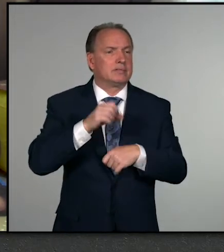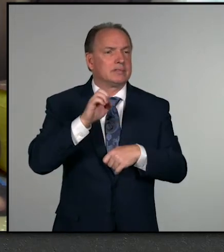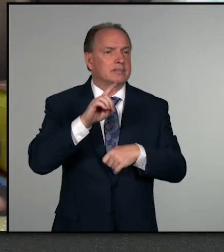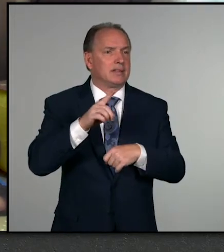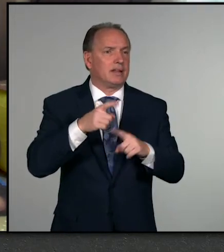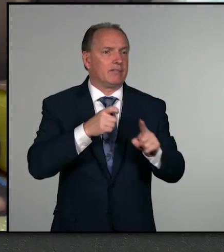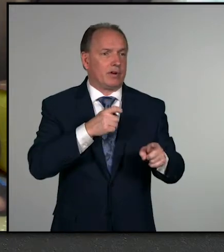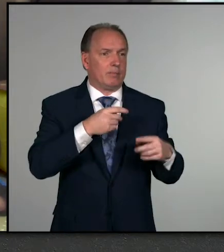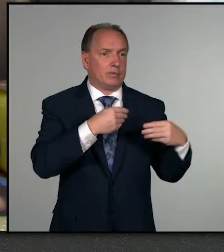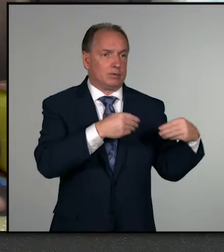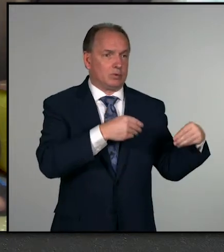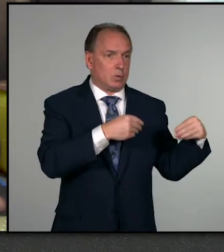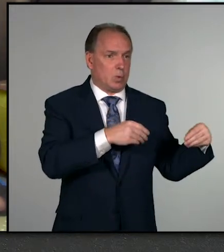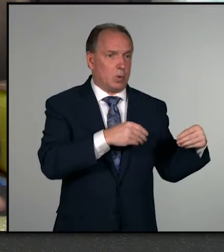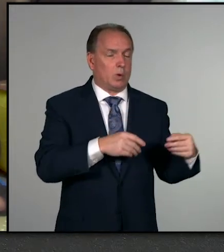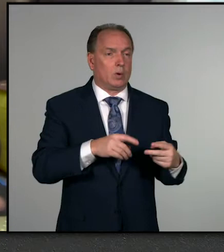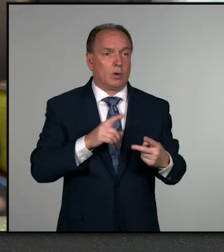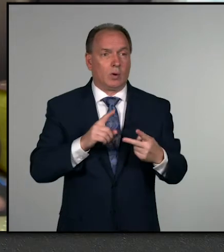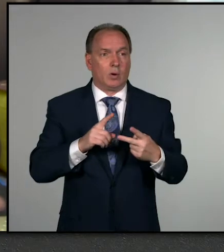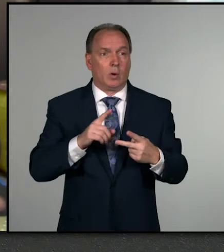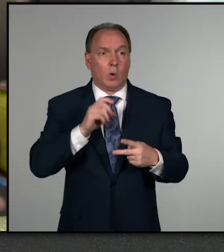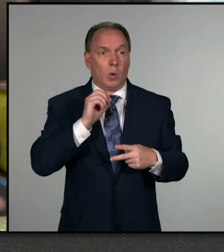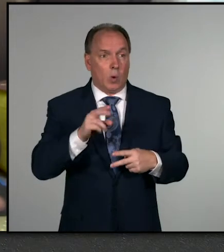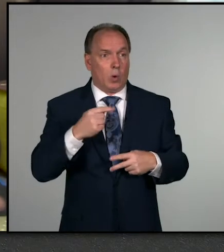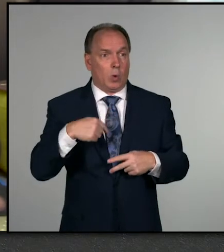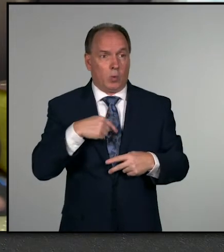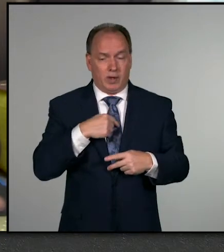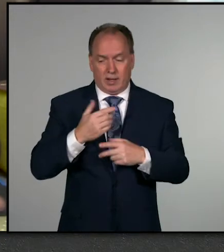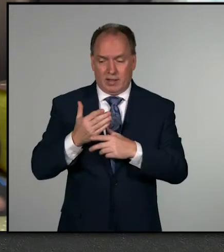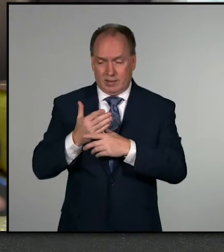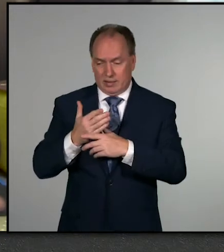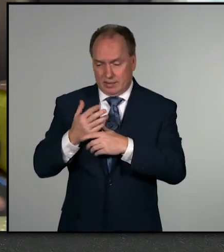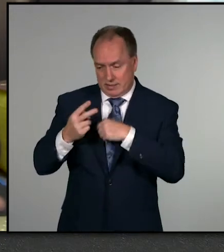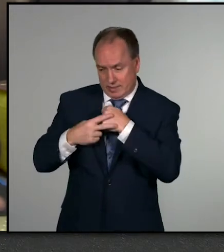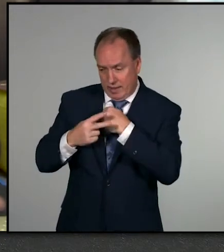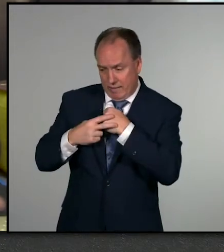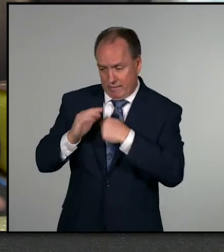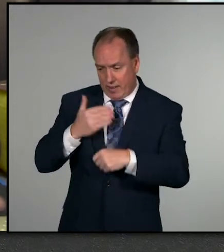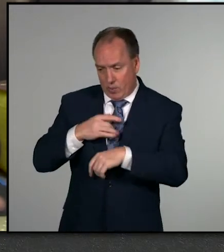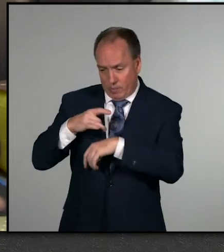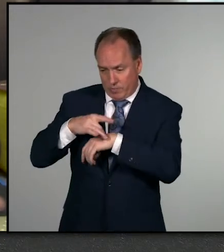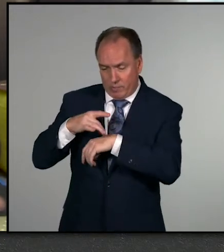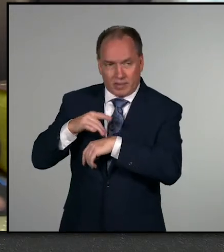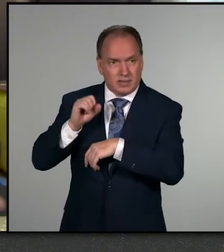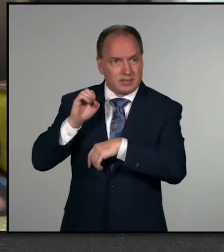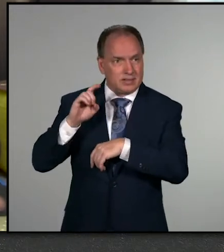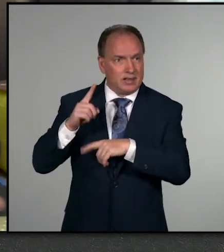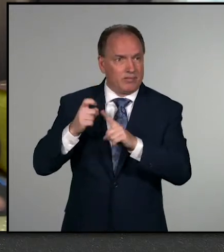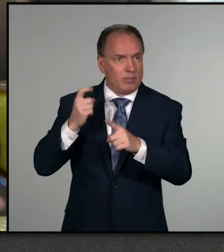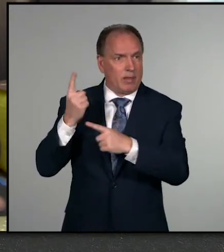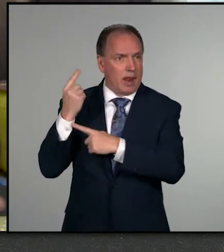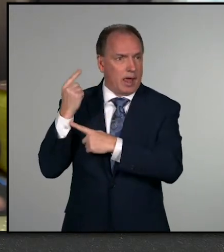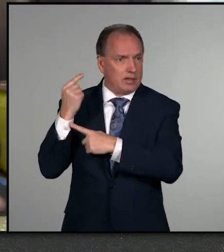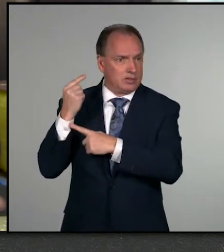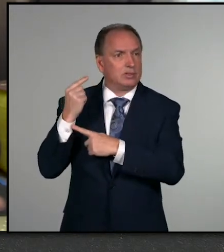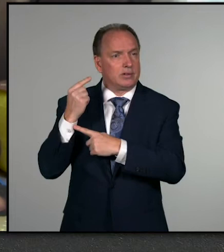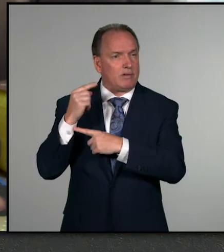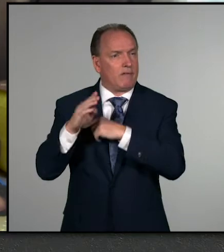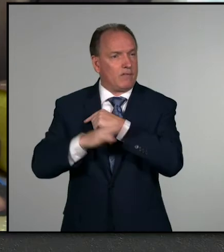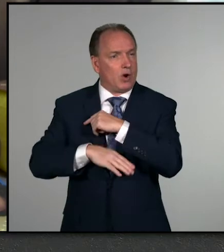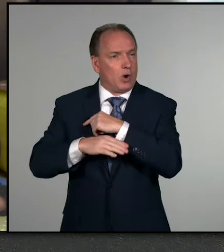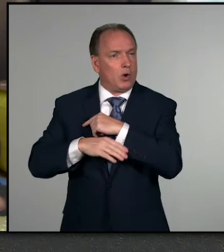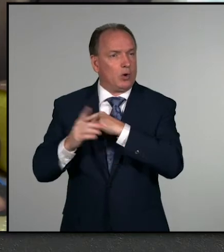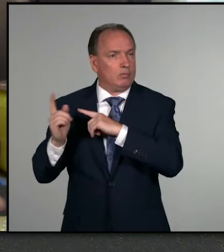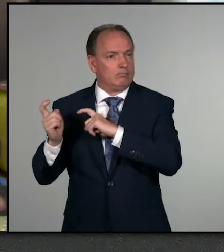in a packet from the store, or we like to save our pumpkins seeds from our pumpkins at fall